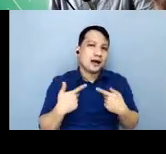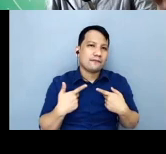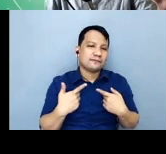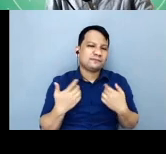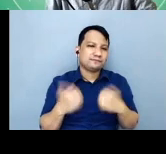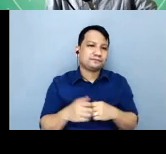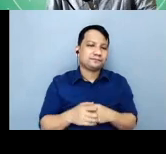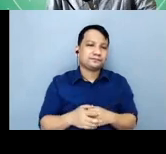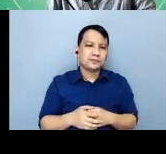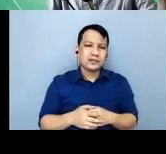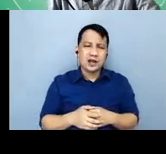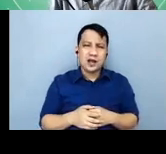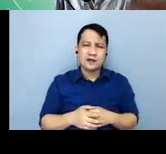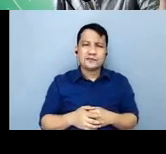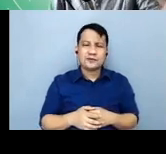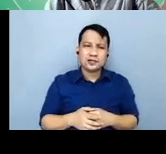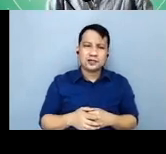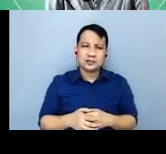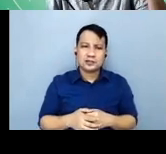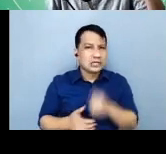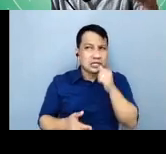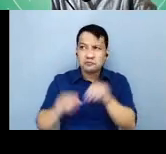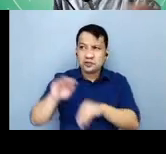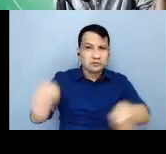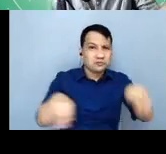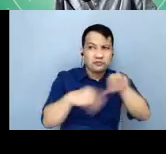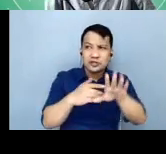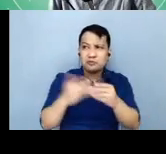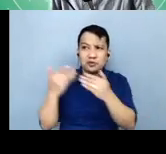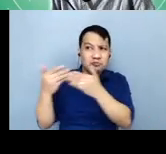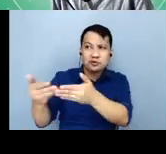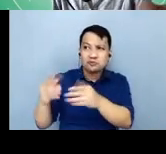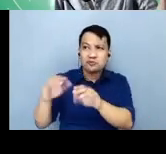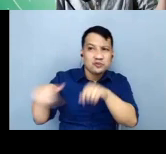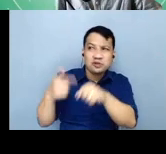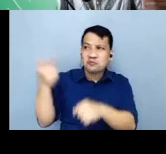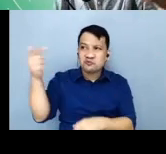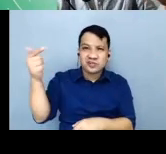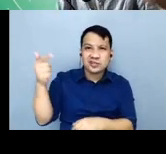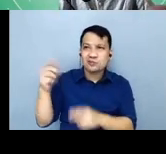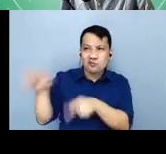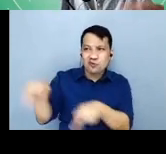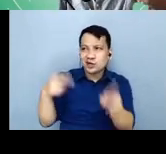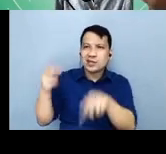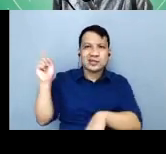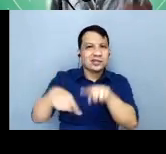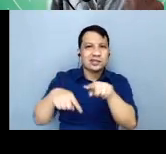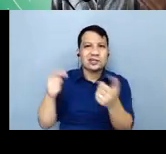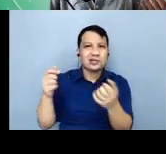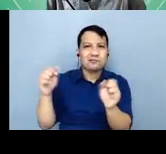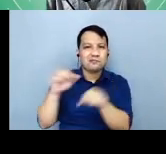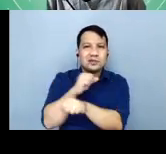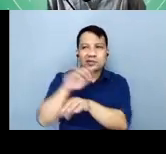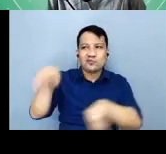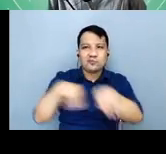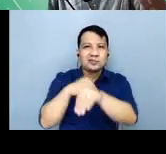it's not something that you can simply replace with something that's more sustainable, something that's more green, that's more recycled. There becomes a large amount of technical expertise that